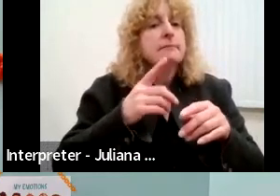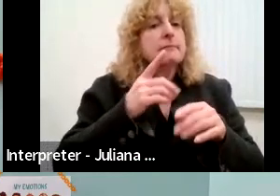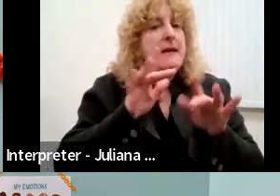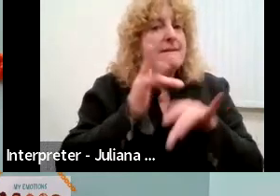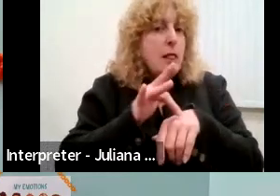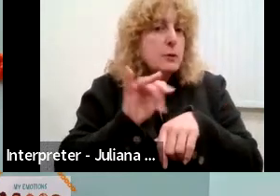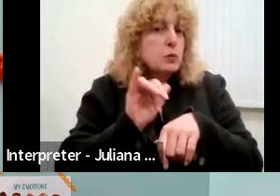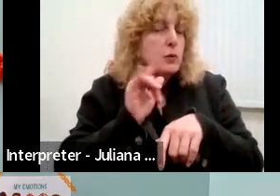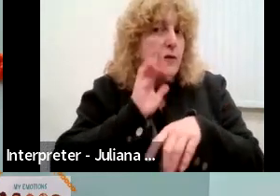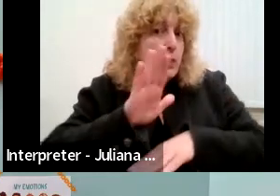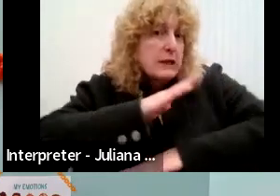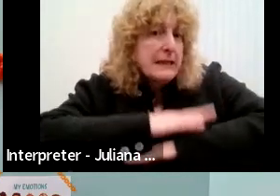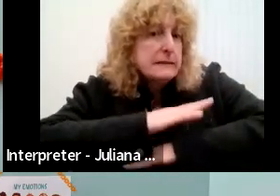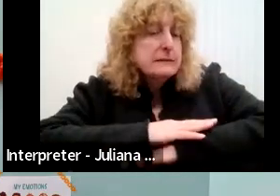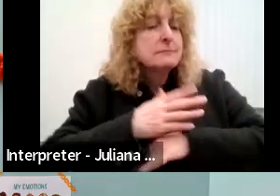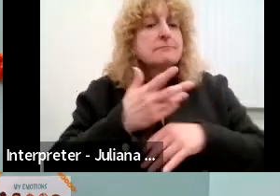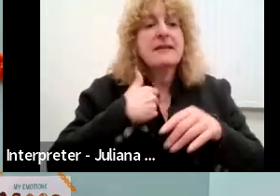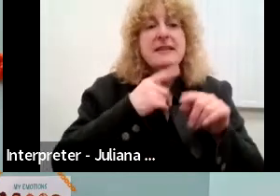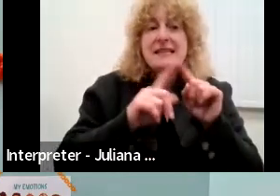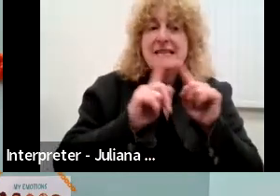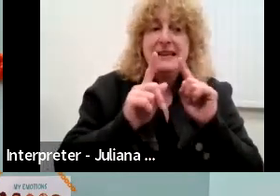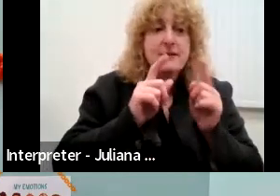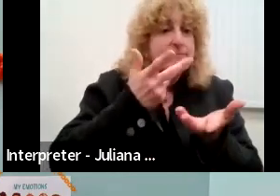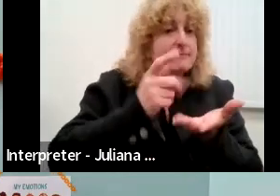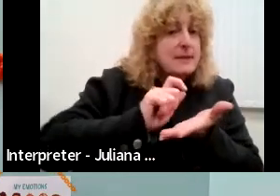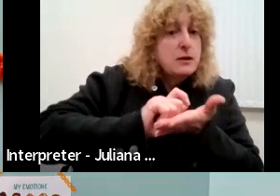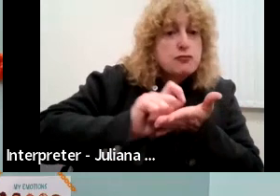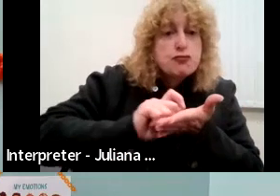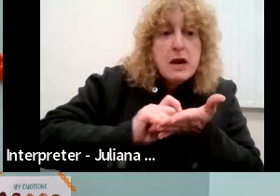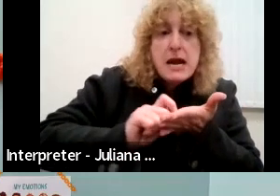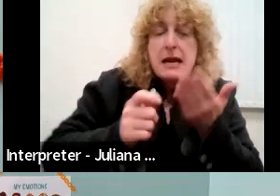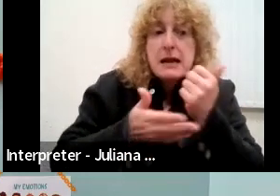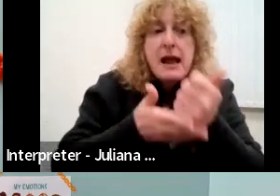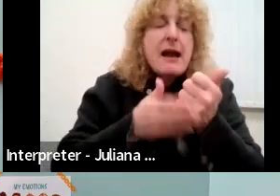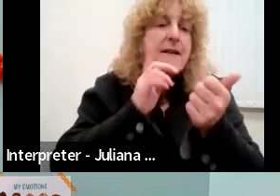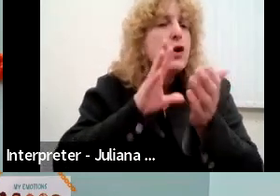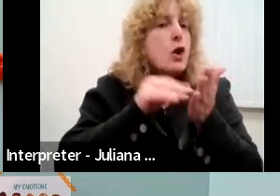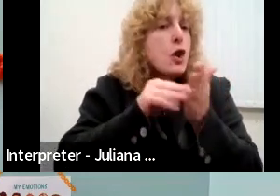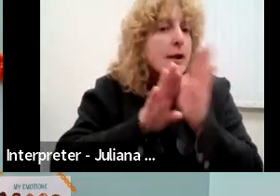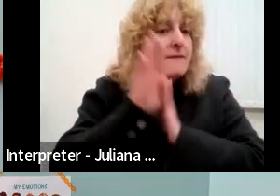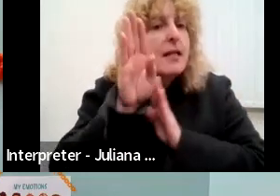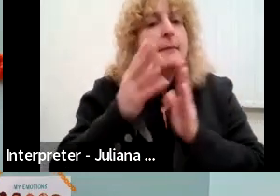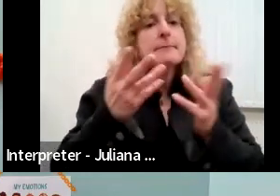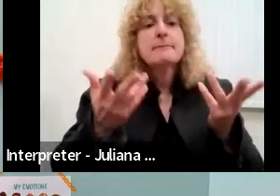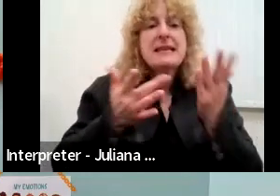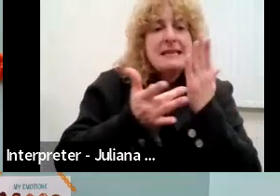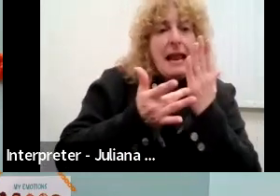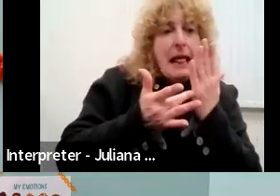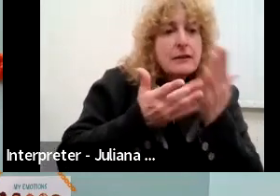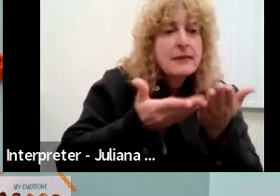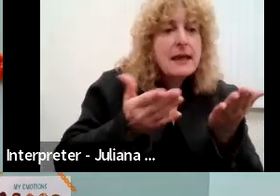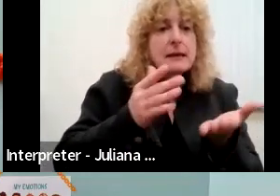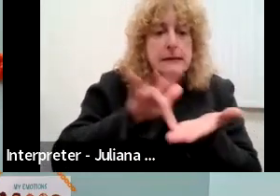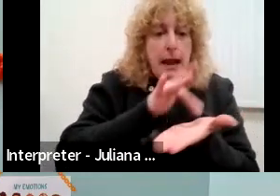and development. So writing aids, technology devices, so tablets or iPads, and using those learning and thinking